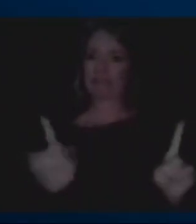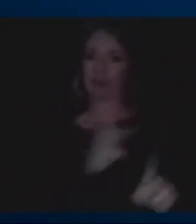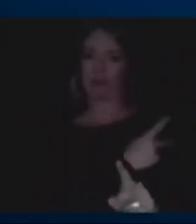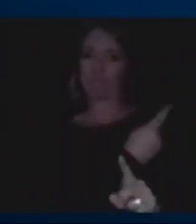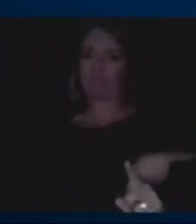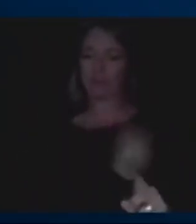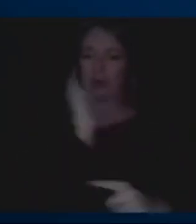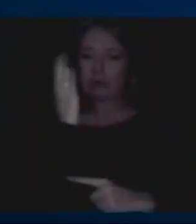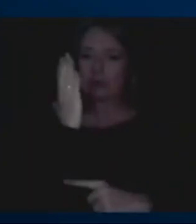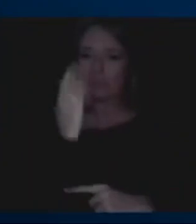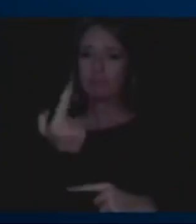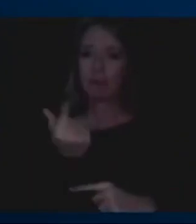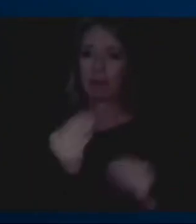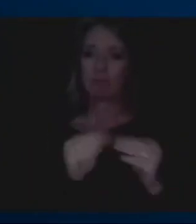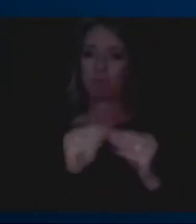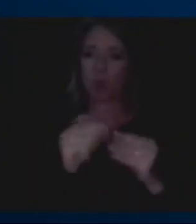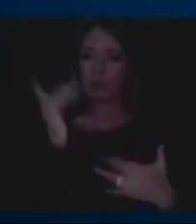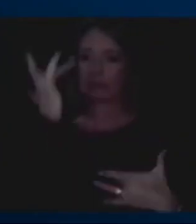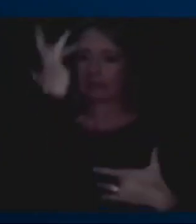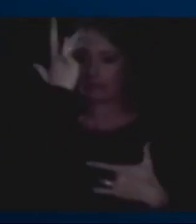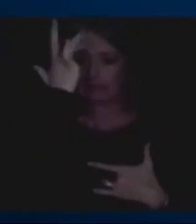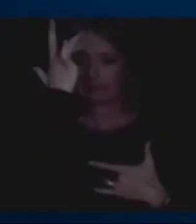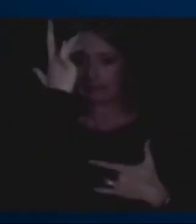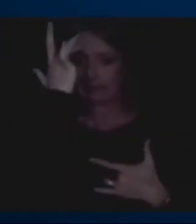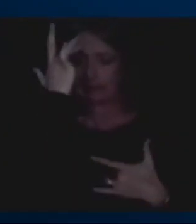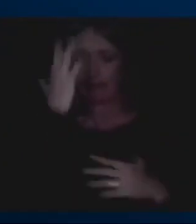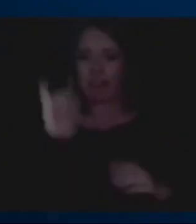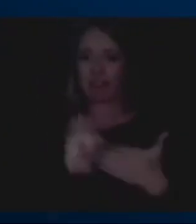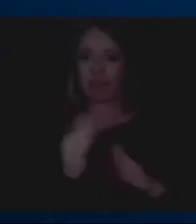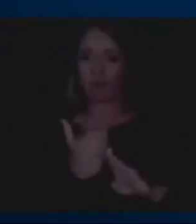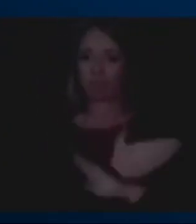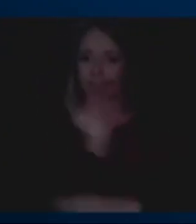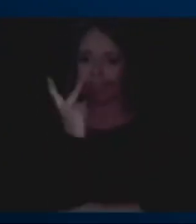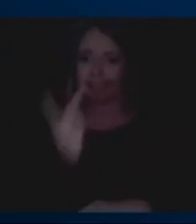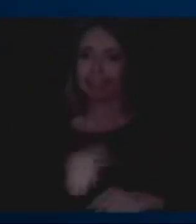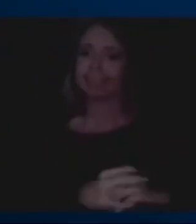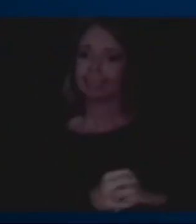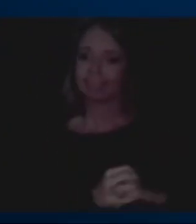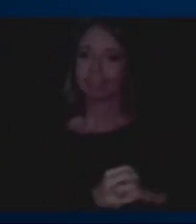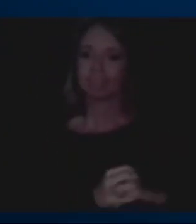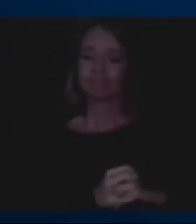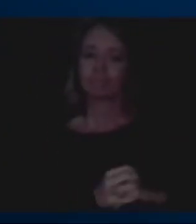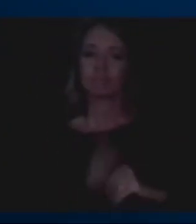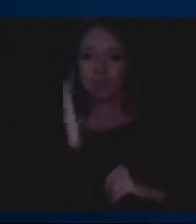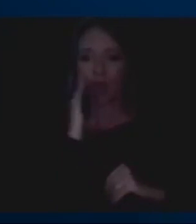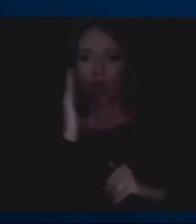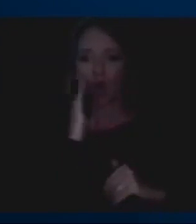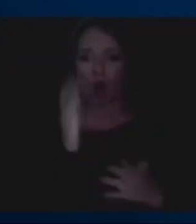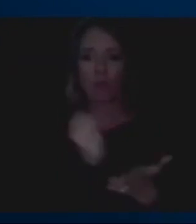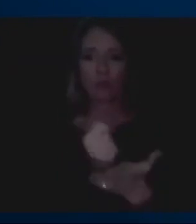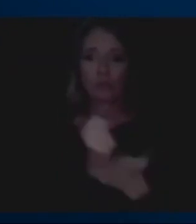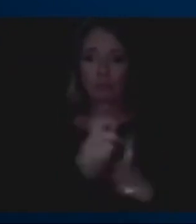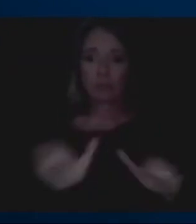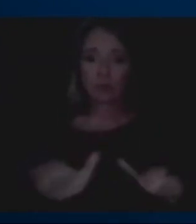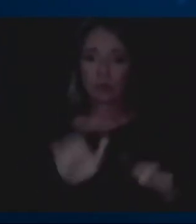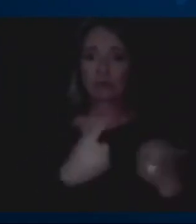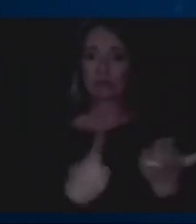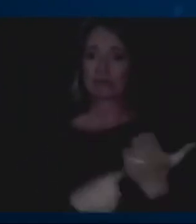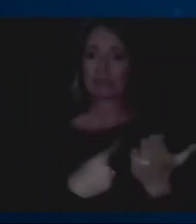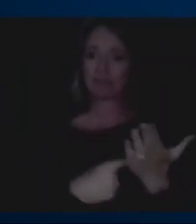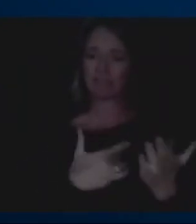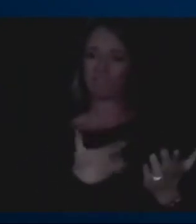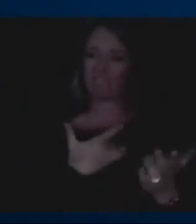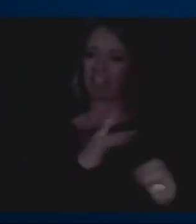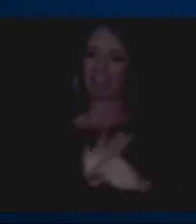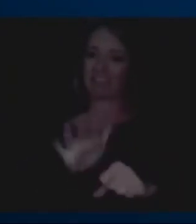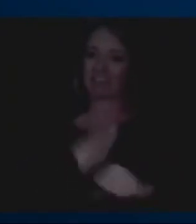sicker than what we've seen before. All the treatments we're doing, sometimes it just doesn't feel like it's enough. Sometimes it